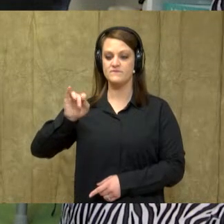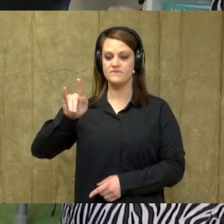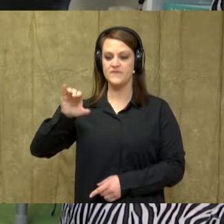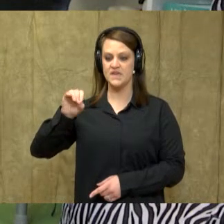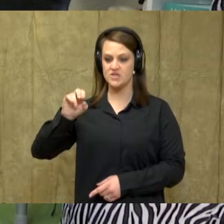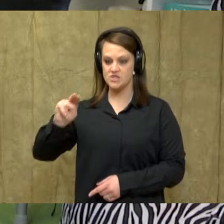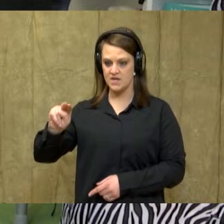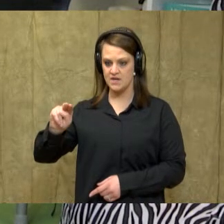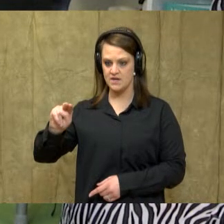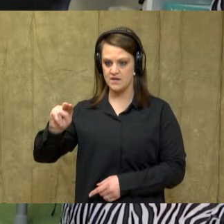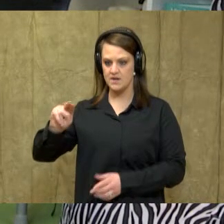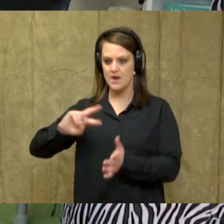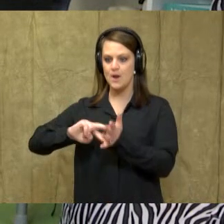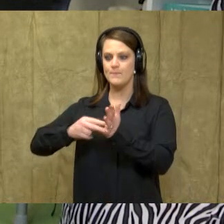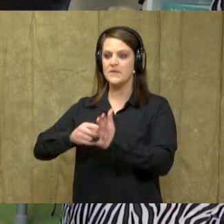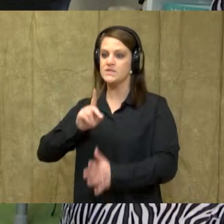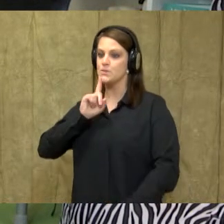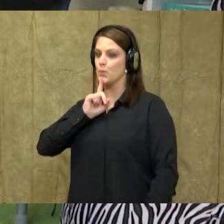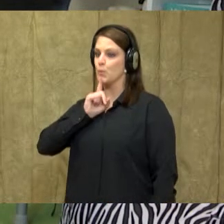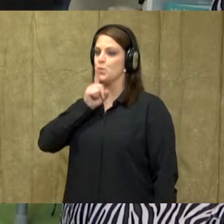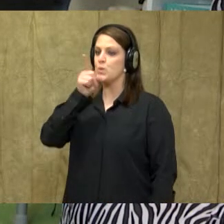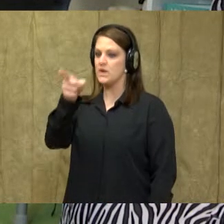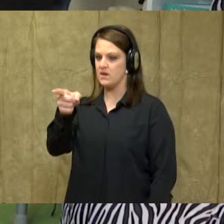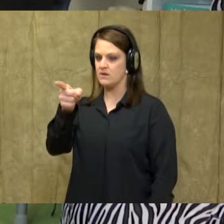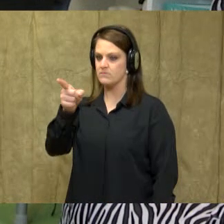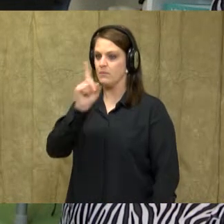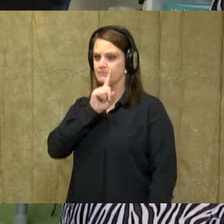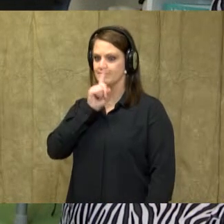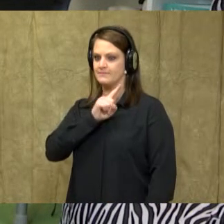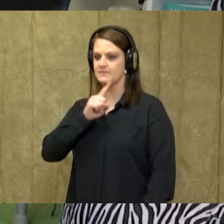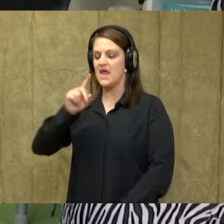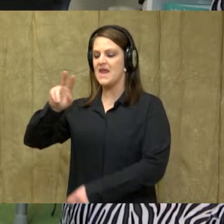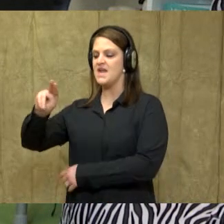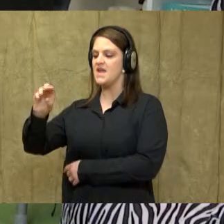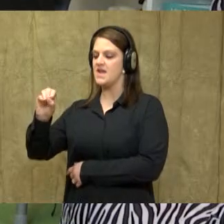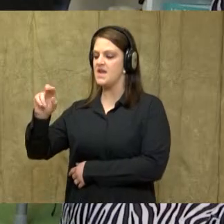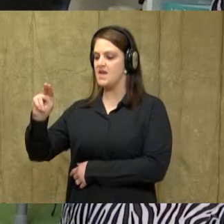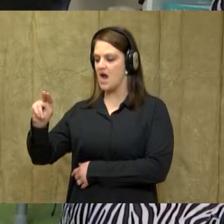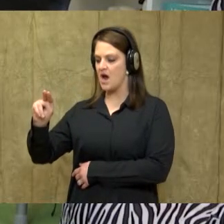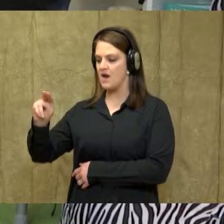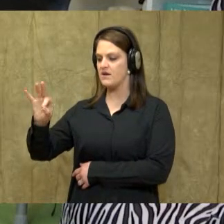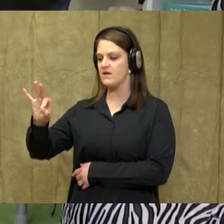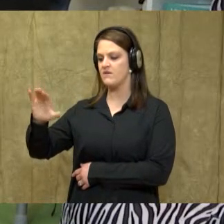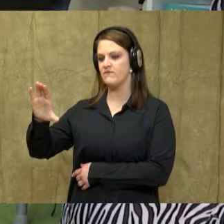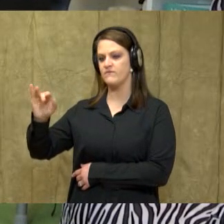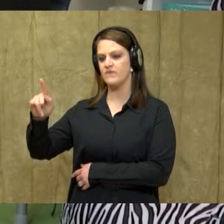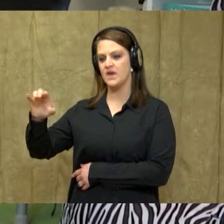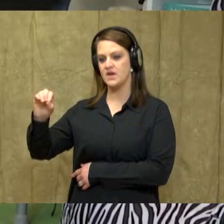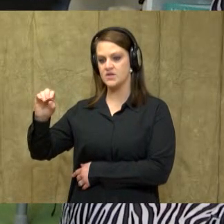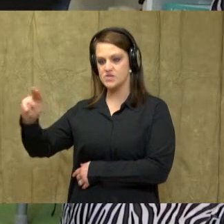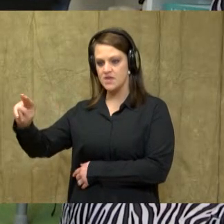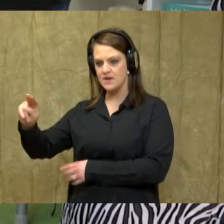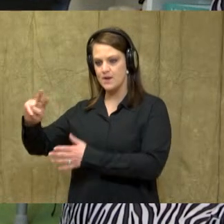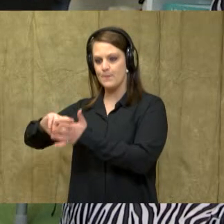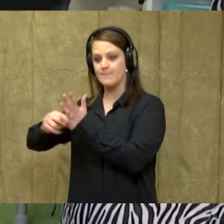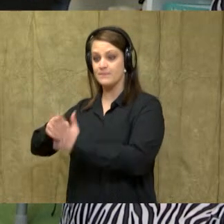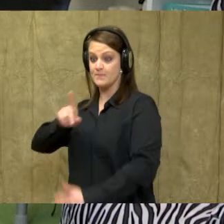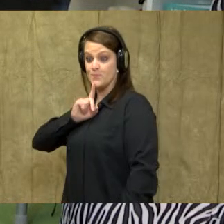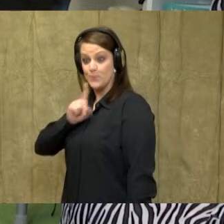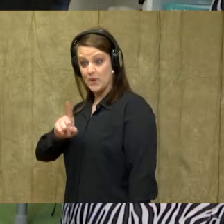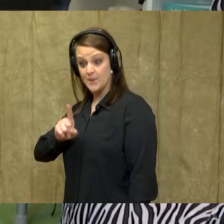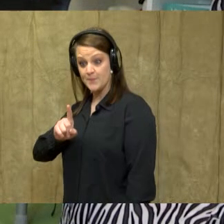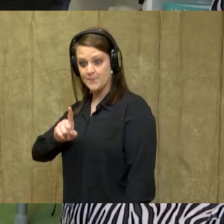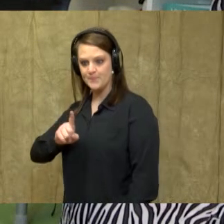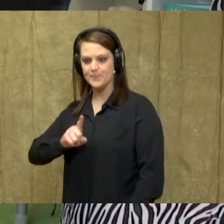a nonfiction story is one that is real. Correct, Miss Hollis. Awesome. This one is Rain, and it's